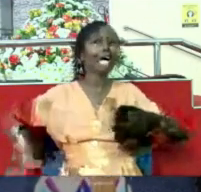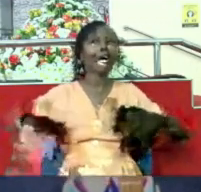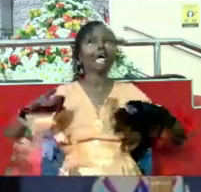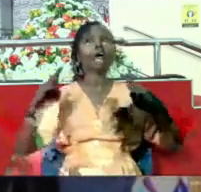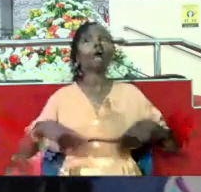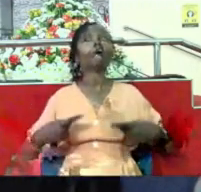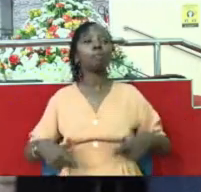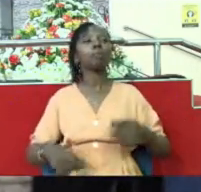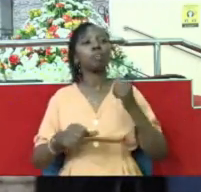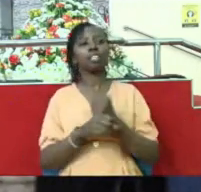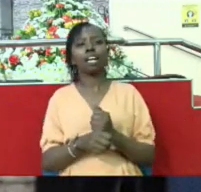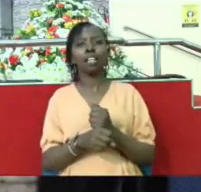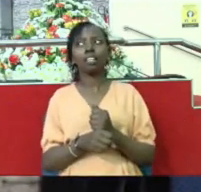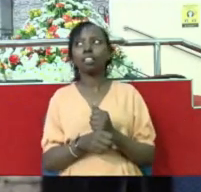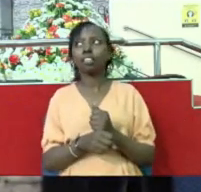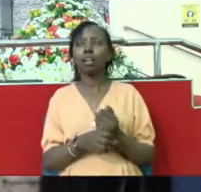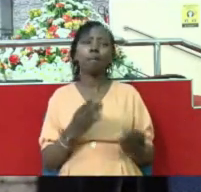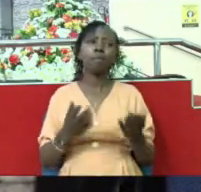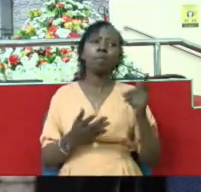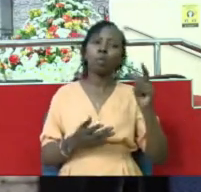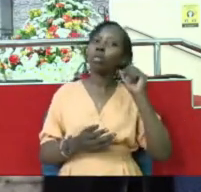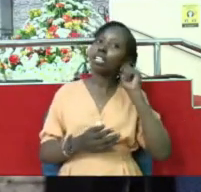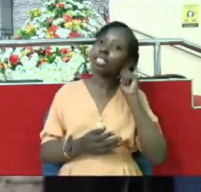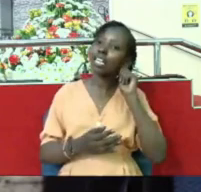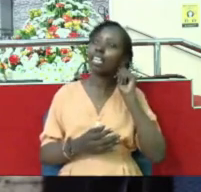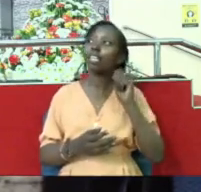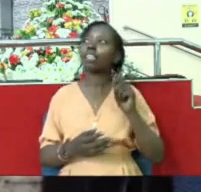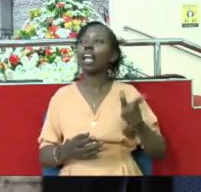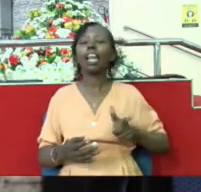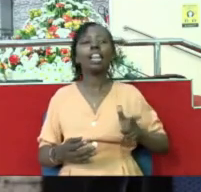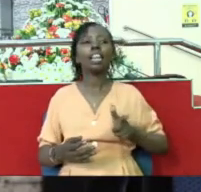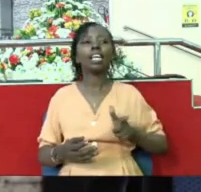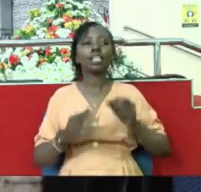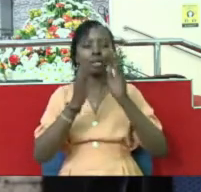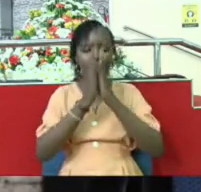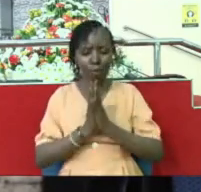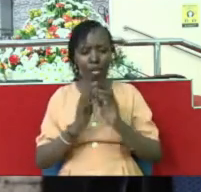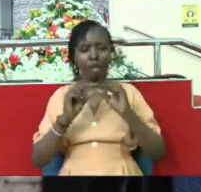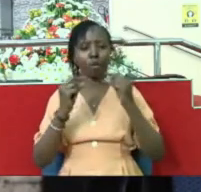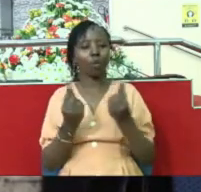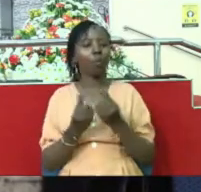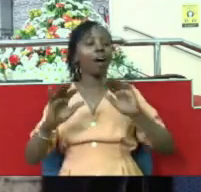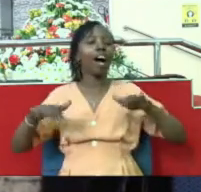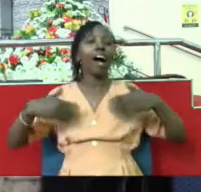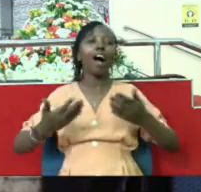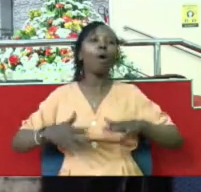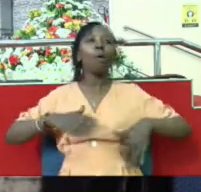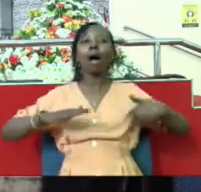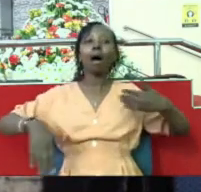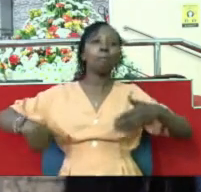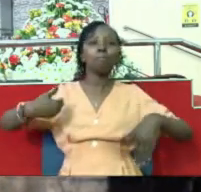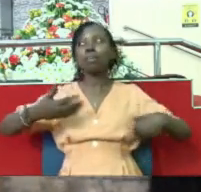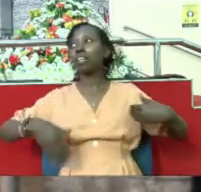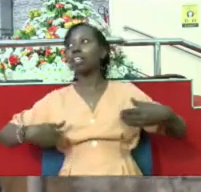group, the ladies' prayer group. How excited they are. Oh, you hear how the